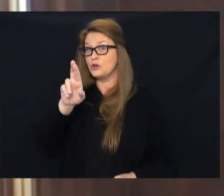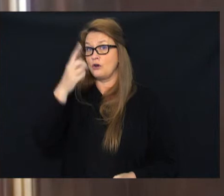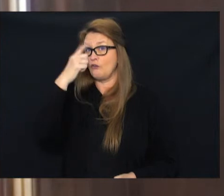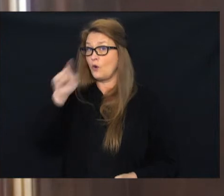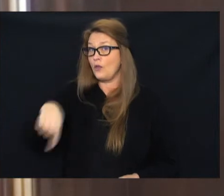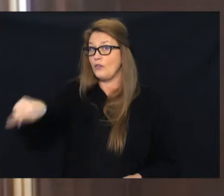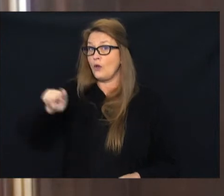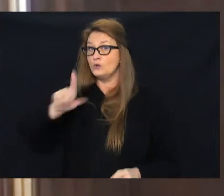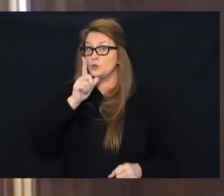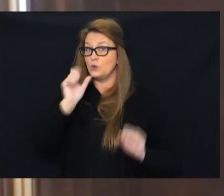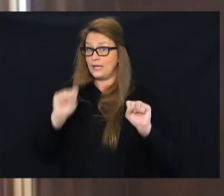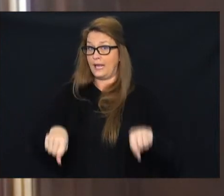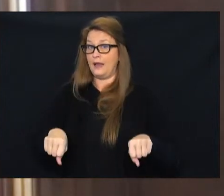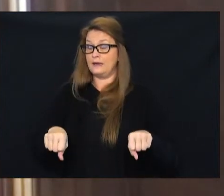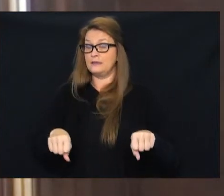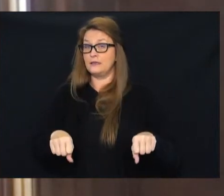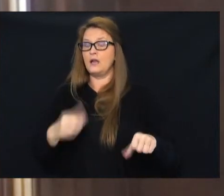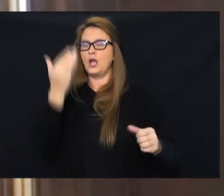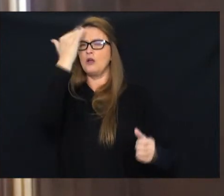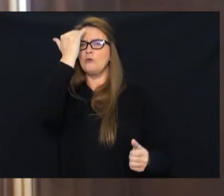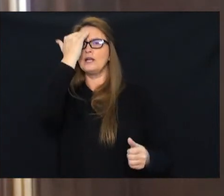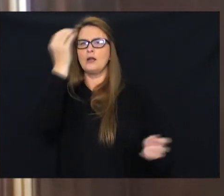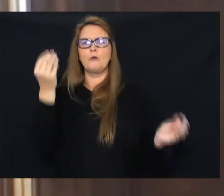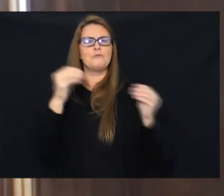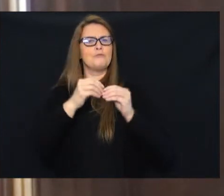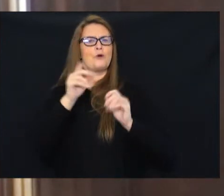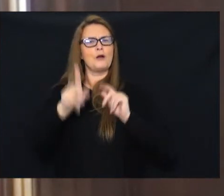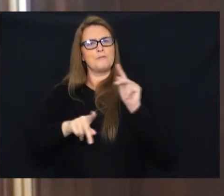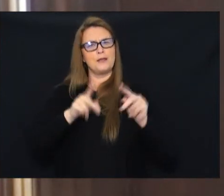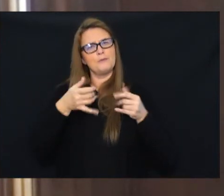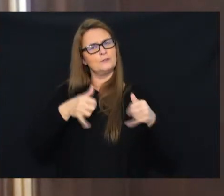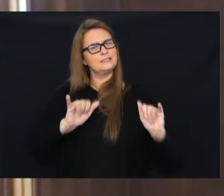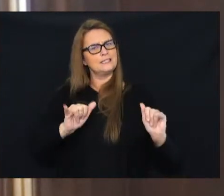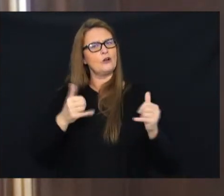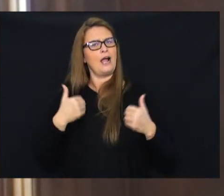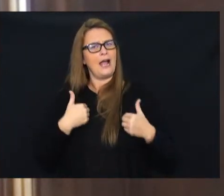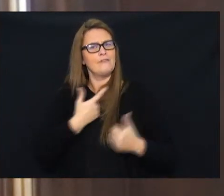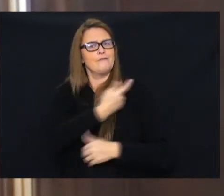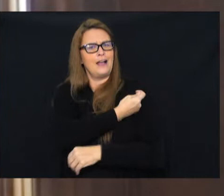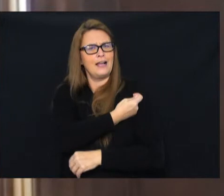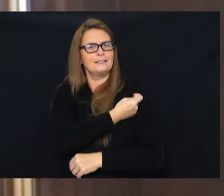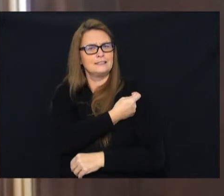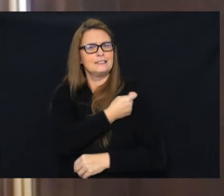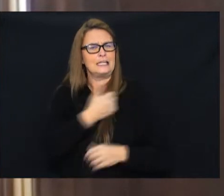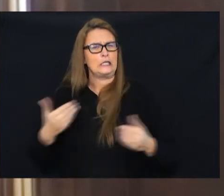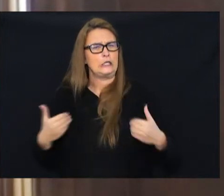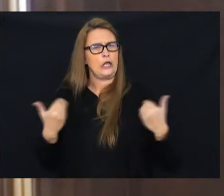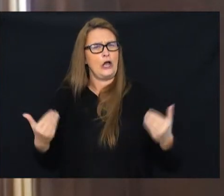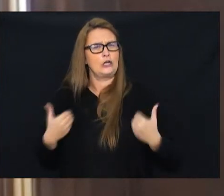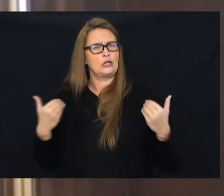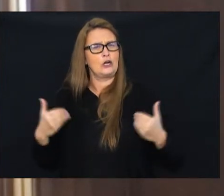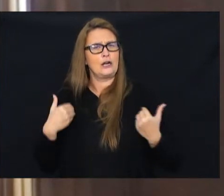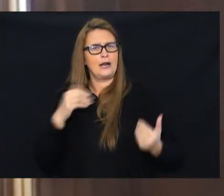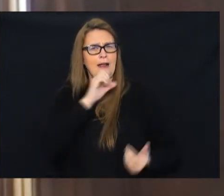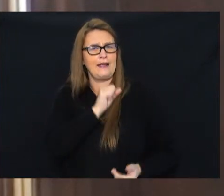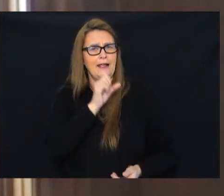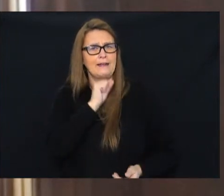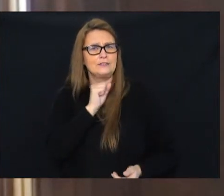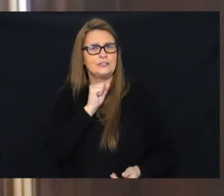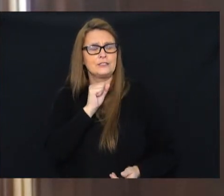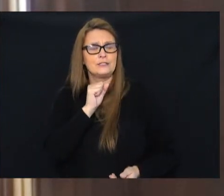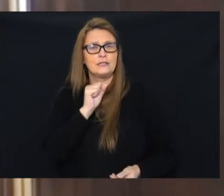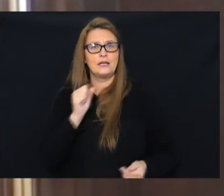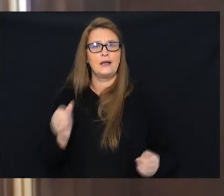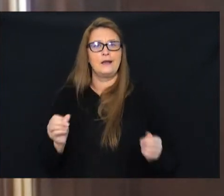eligible. And we know that more people still need to be vaccinated, particularly in younger age groups, and more people need to